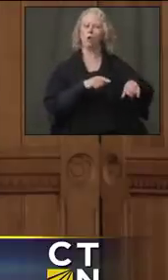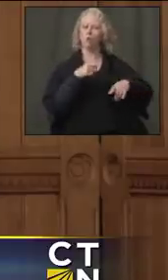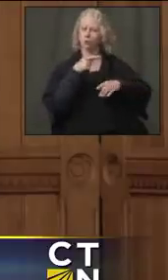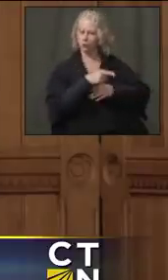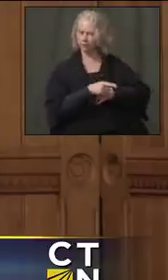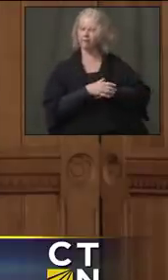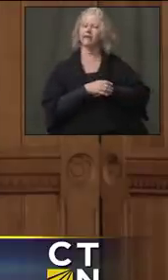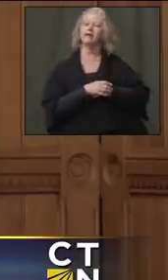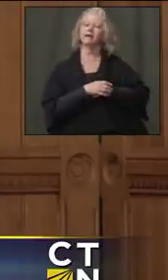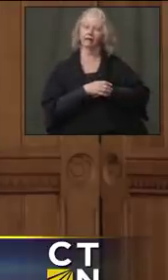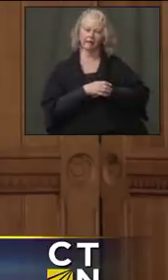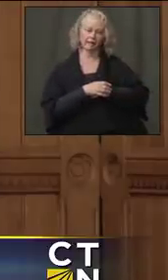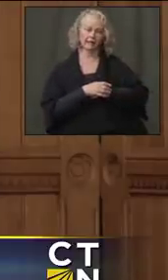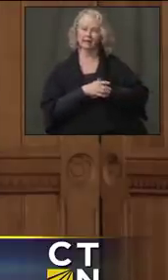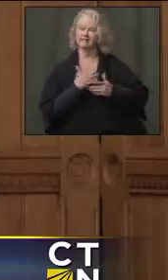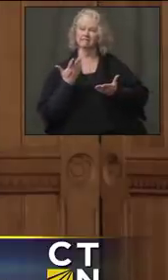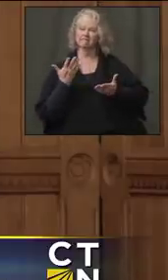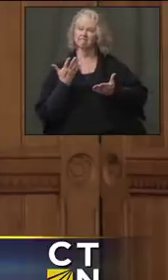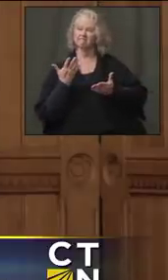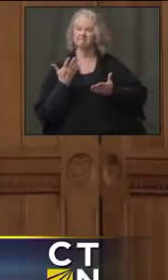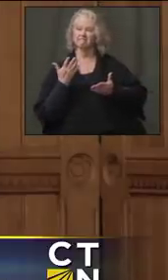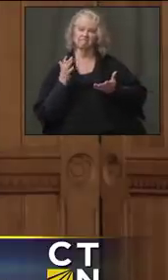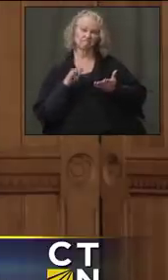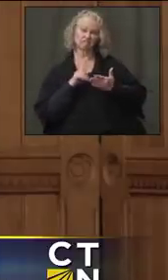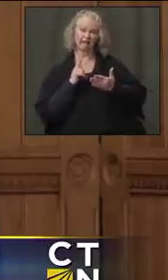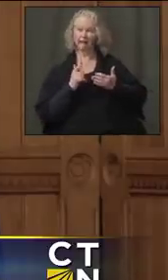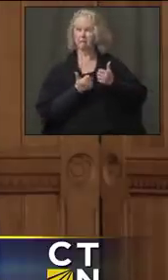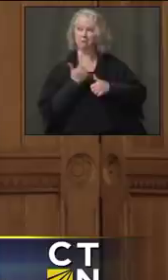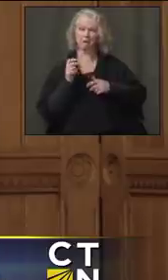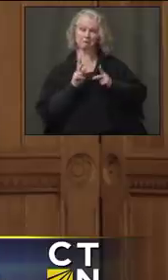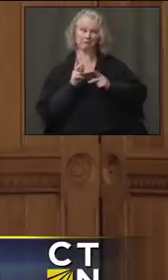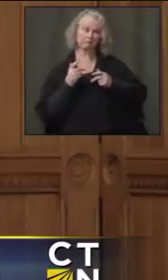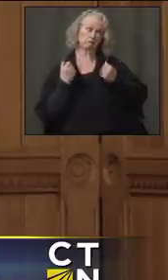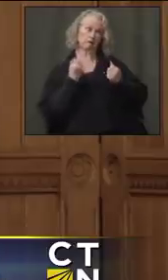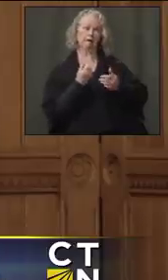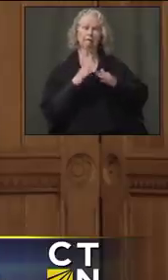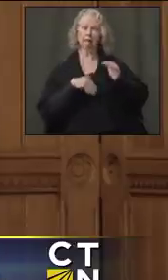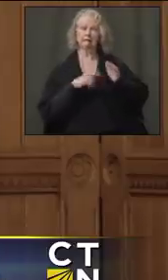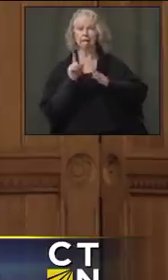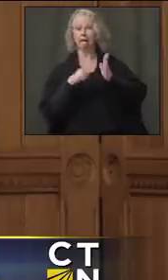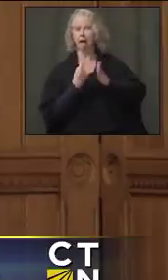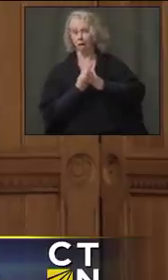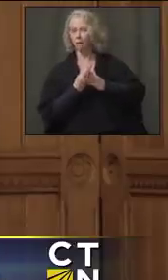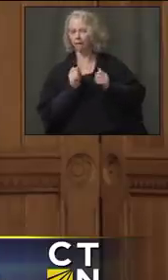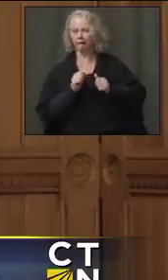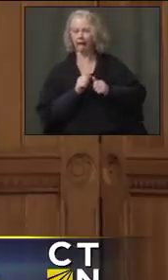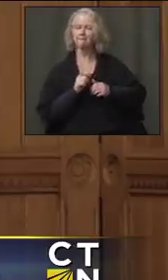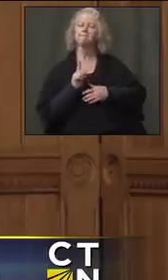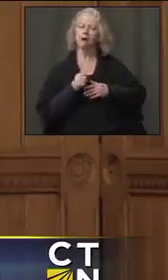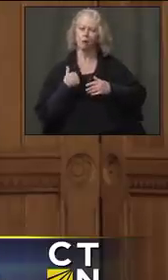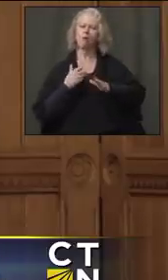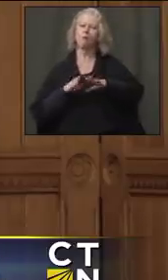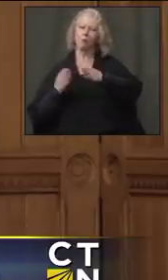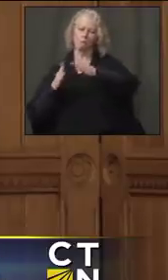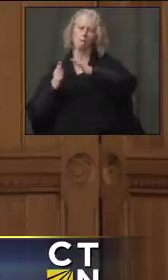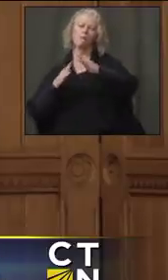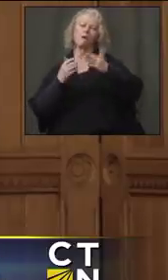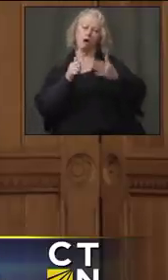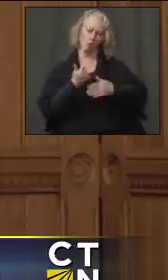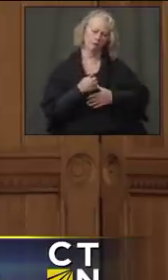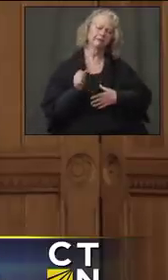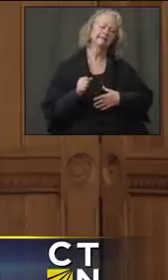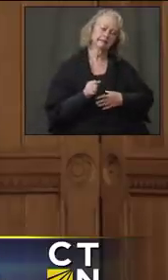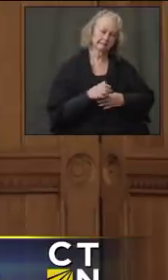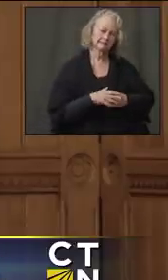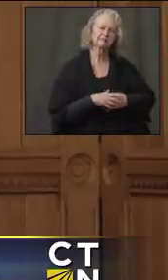tested. It's probably less than an hour drive for 80% of the people in this state. But to your point, we're opening up a lot of other sites as well. The governor alluded